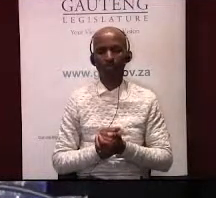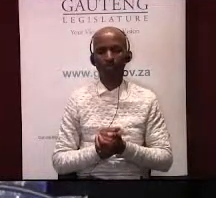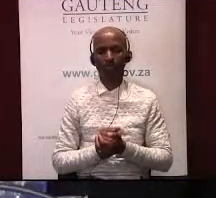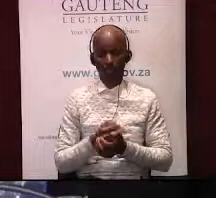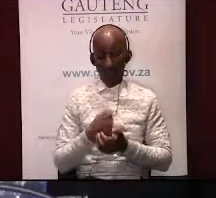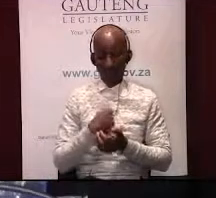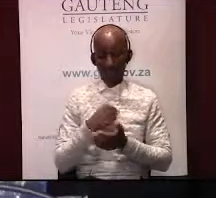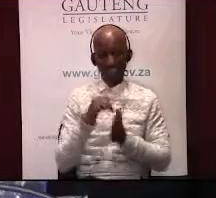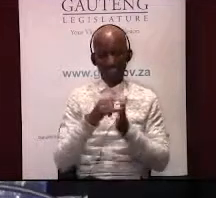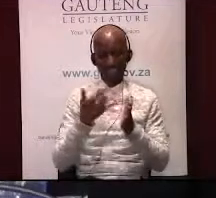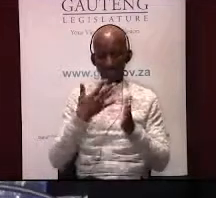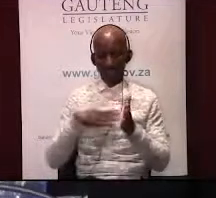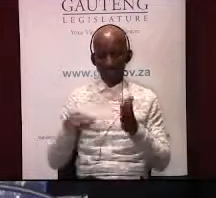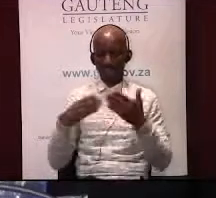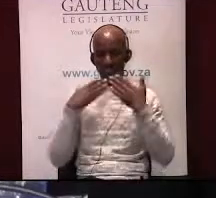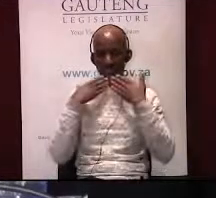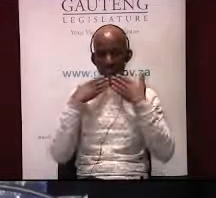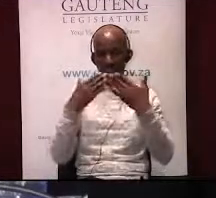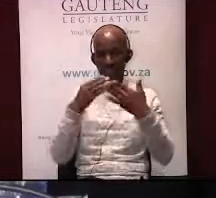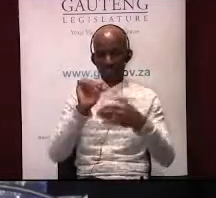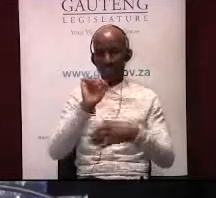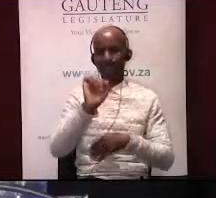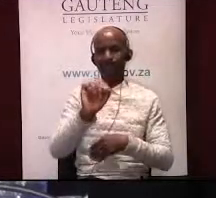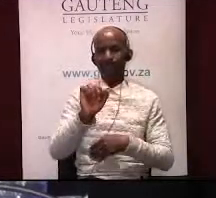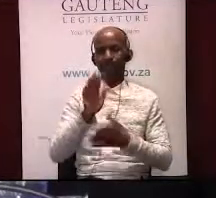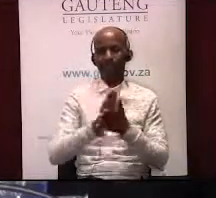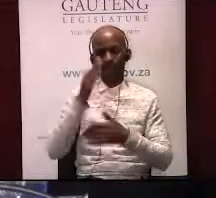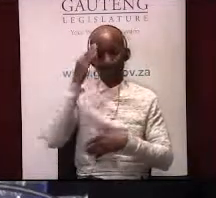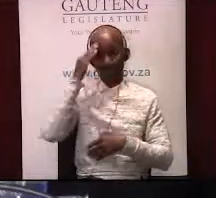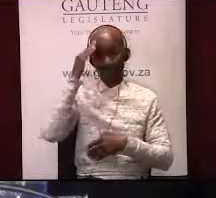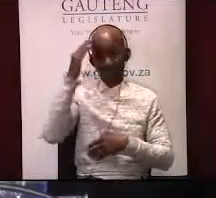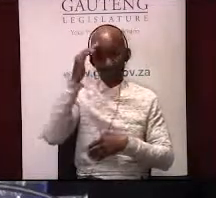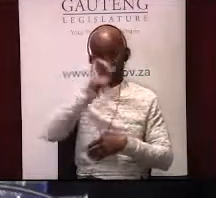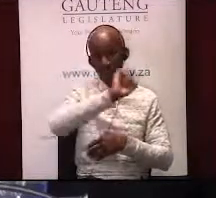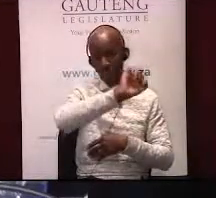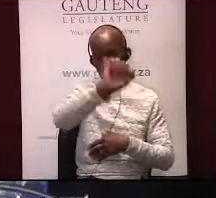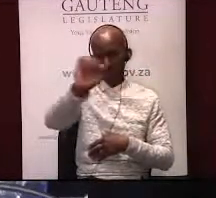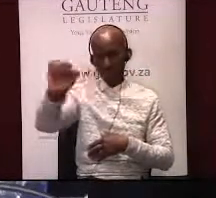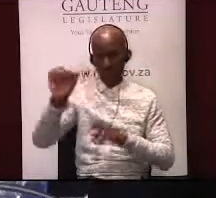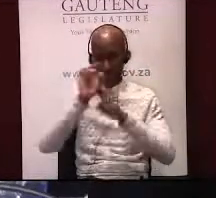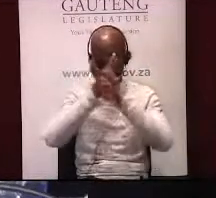I just want to thank you and greet you, honorable member